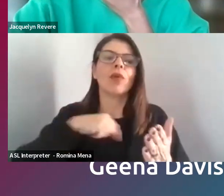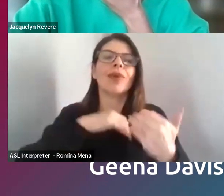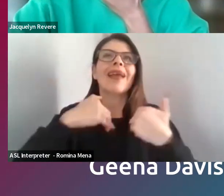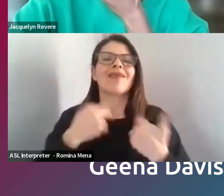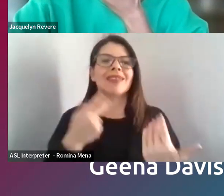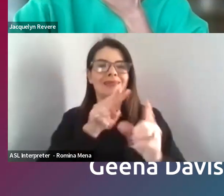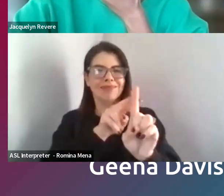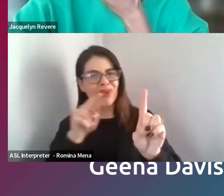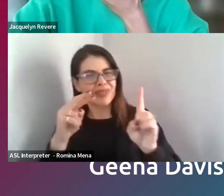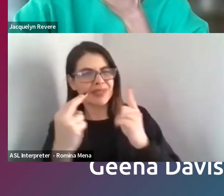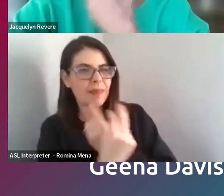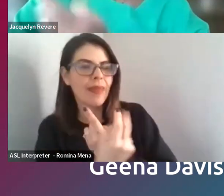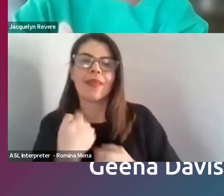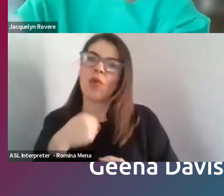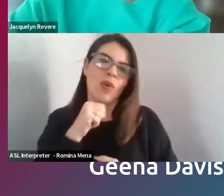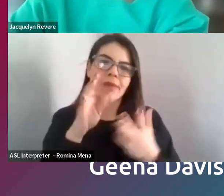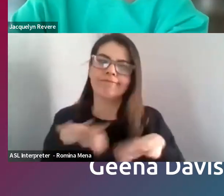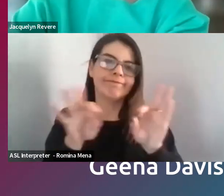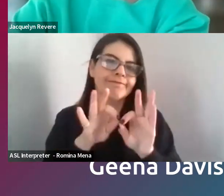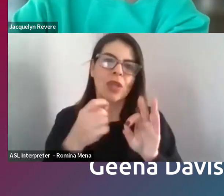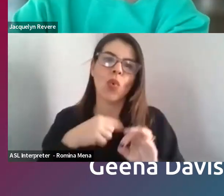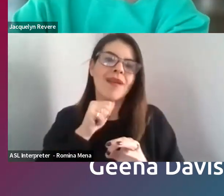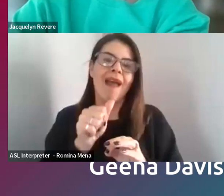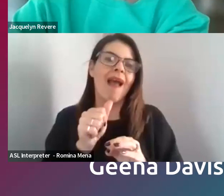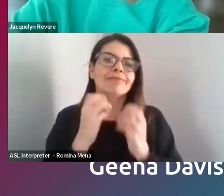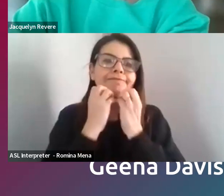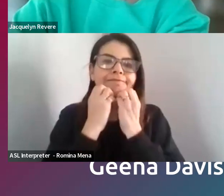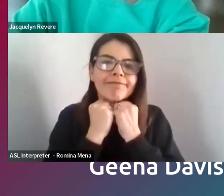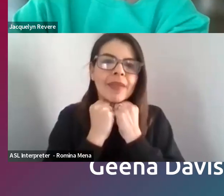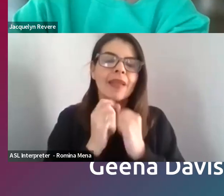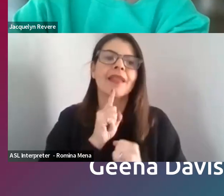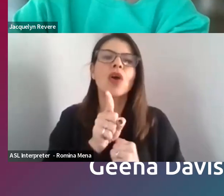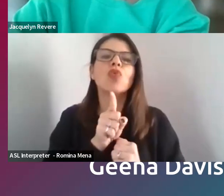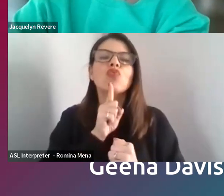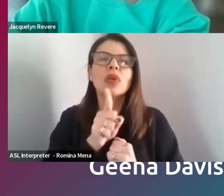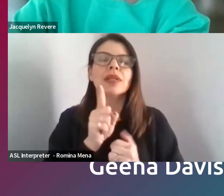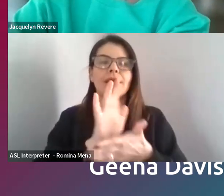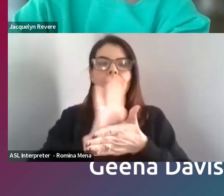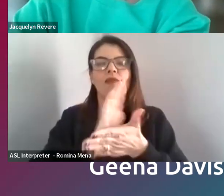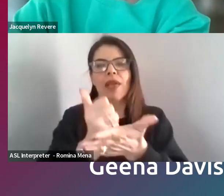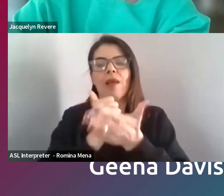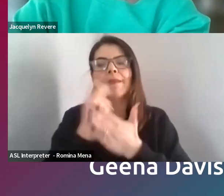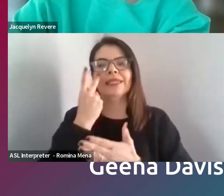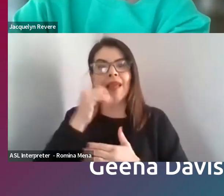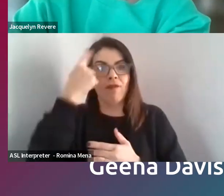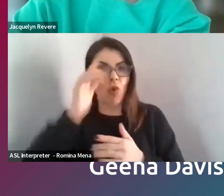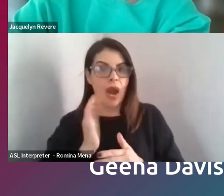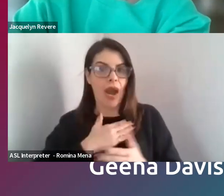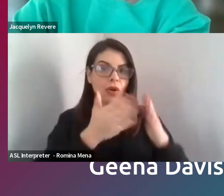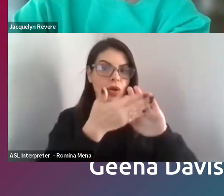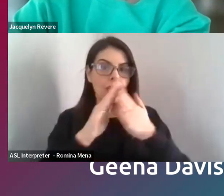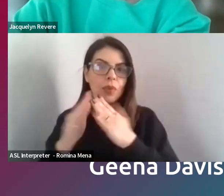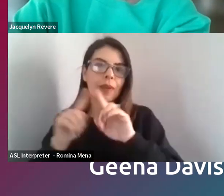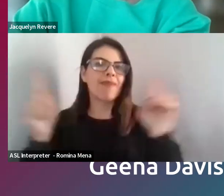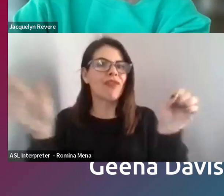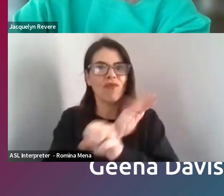perception that we're not worthy or that we're not valuable. And so that's really what that film did, not just for our community, but for